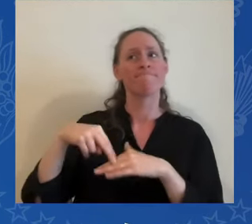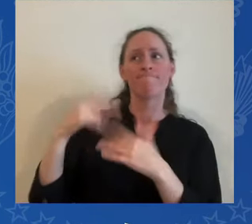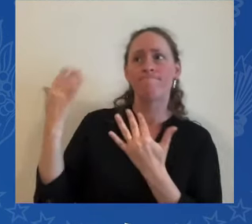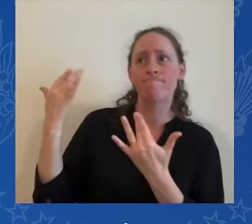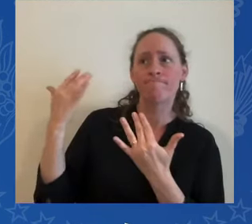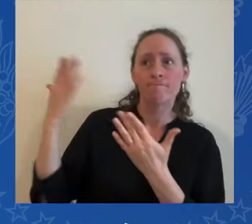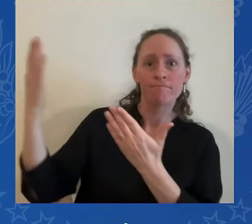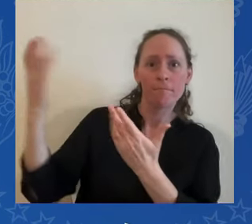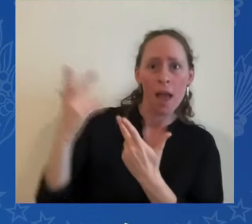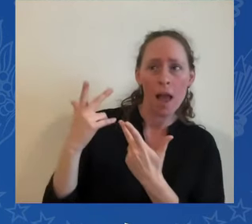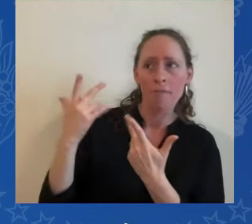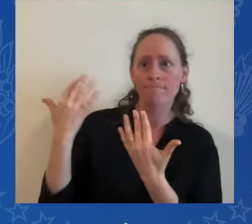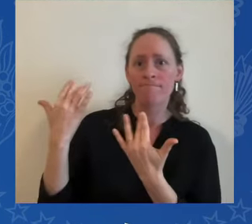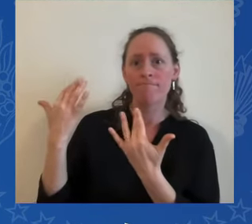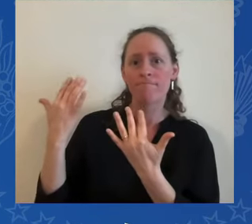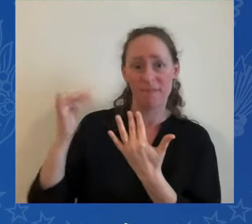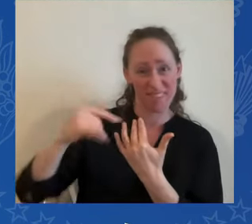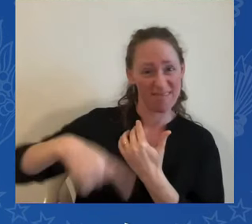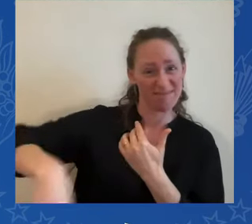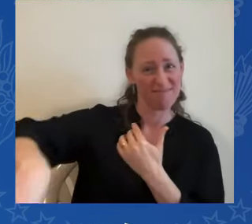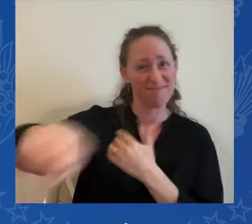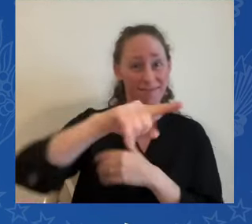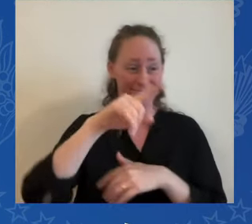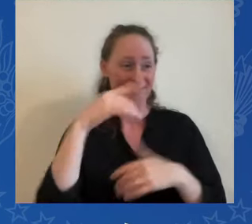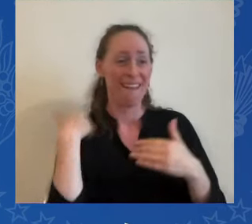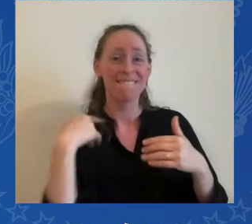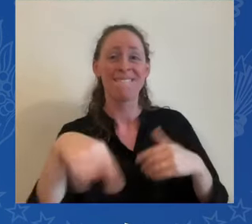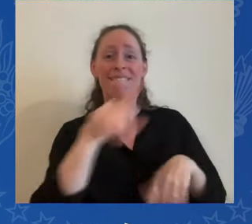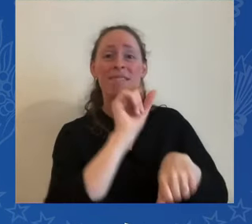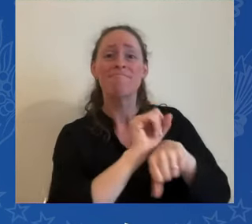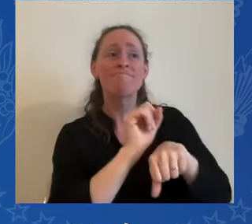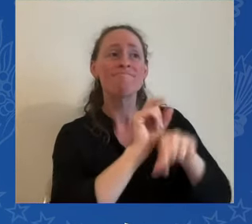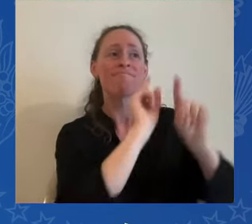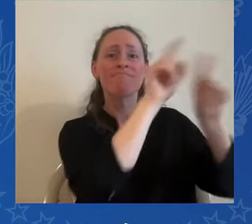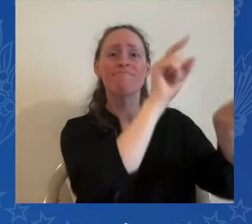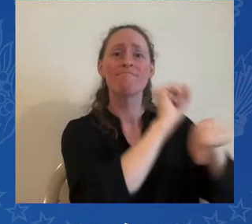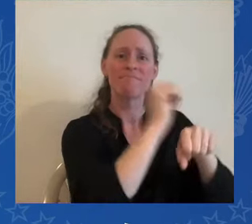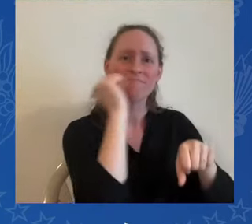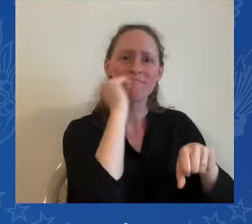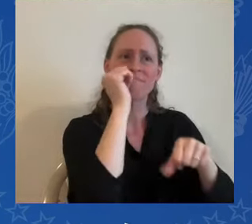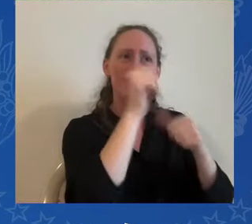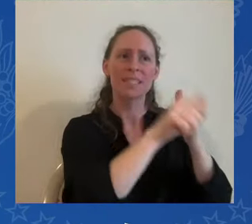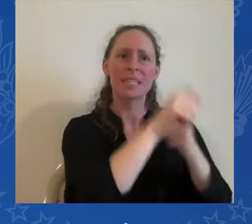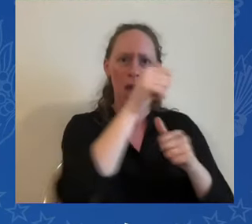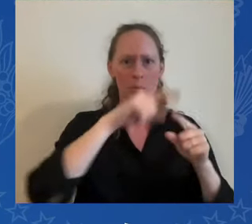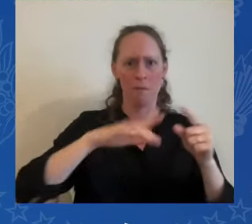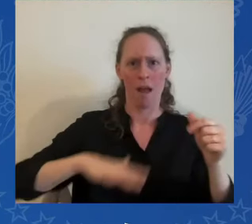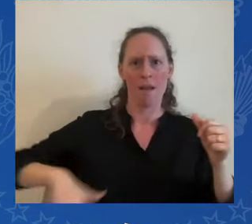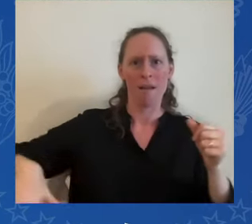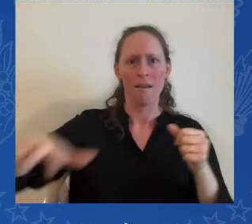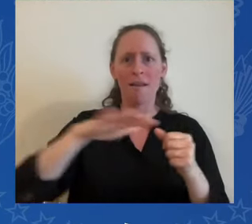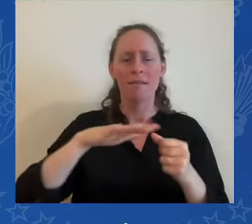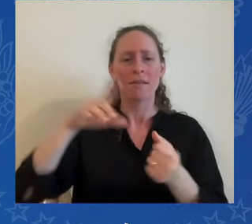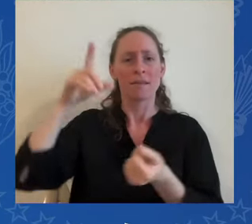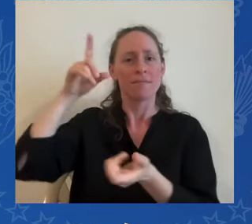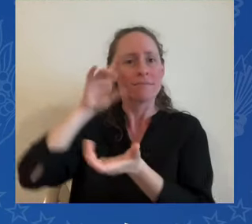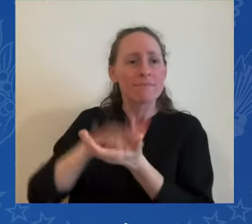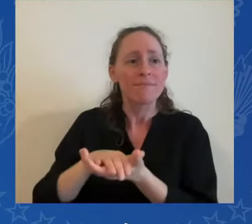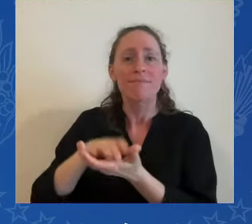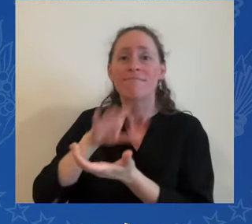hope for their safe return. In some cases, dread, depending on what the call is, dread that they'll get a